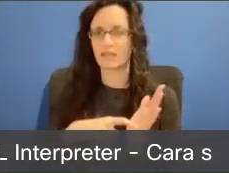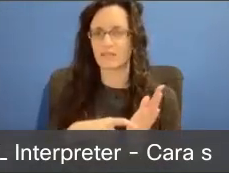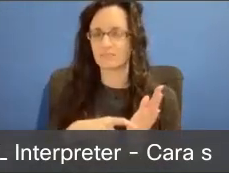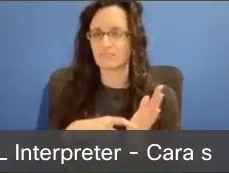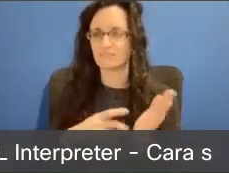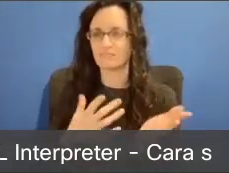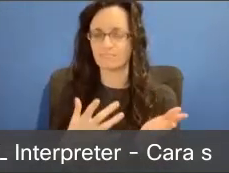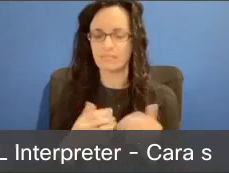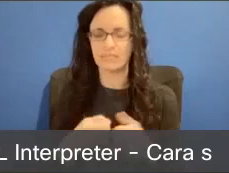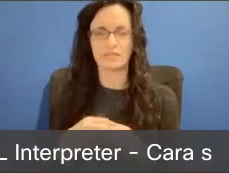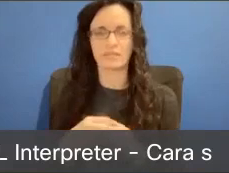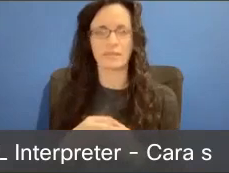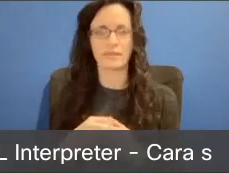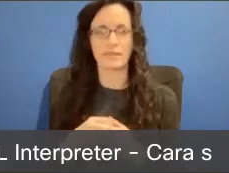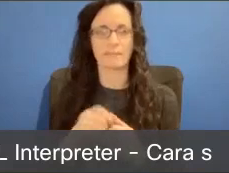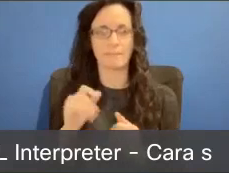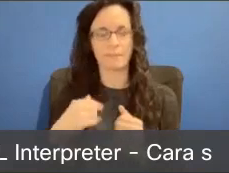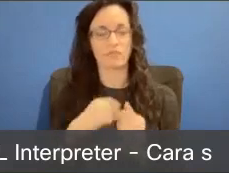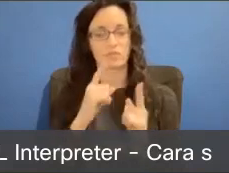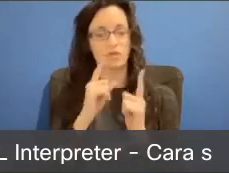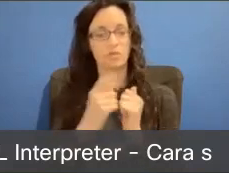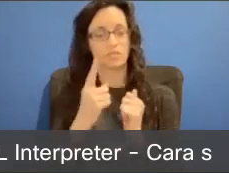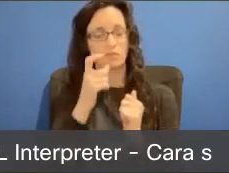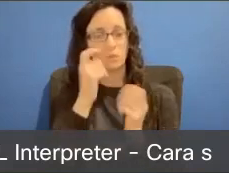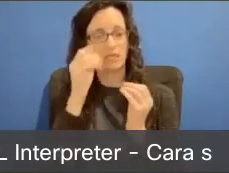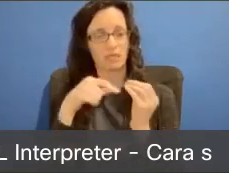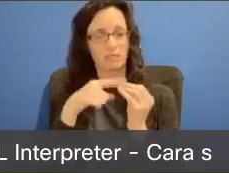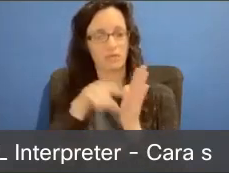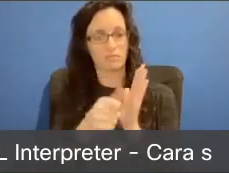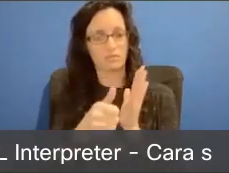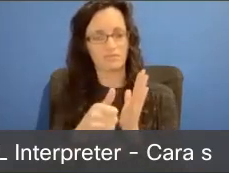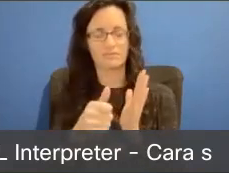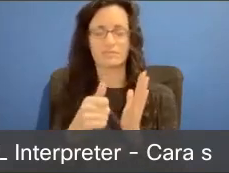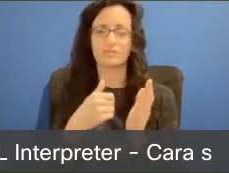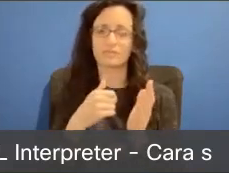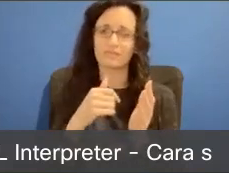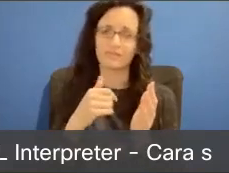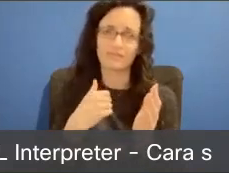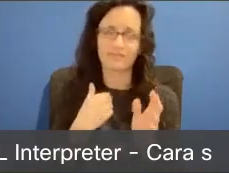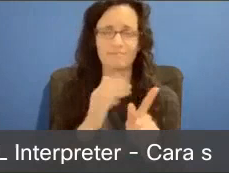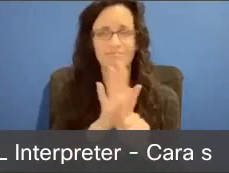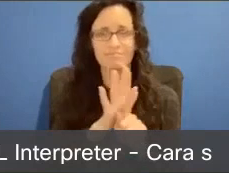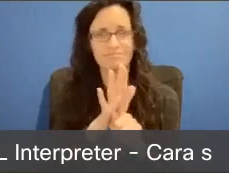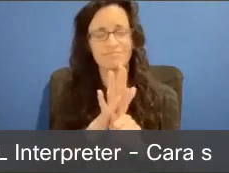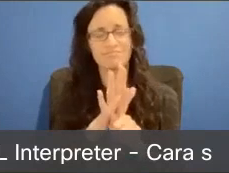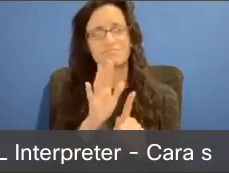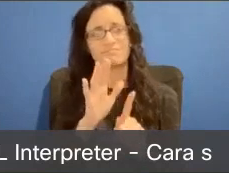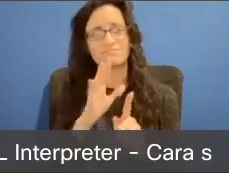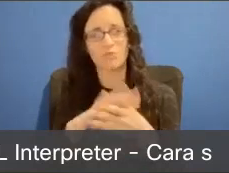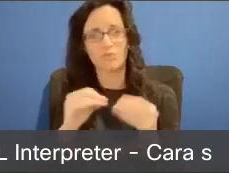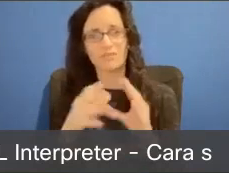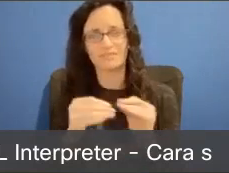that, when we're talking with someone who's thinking about suicide, everybody's got their own story that leads them to that. And it's probably a pretty profound